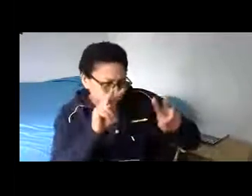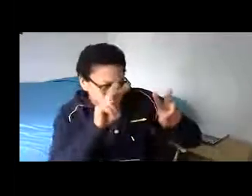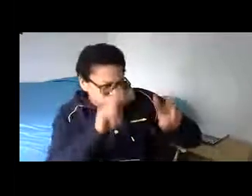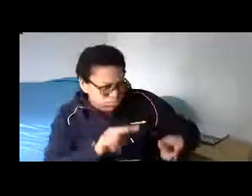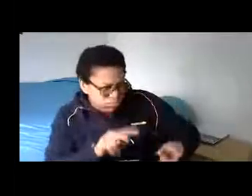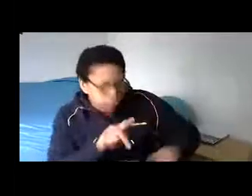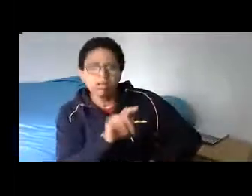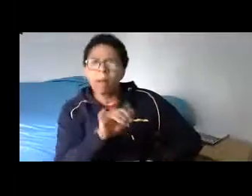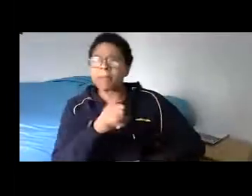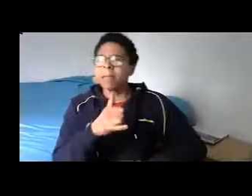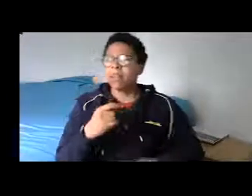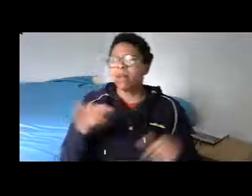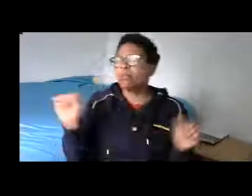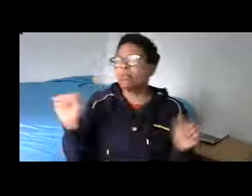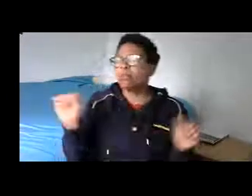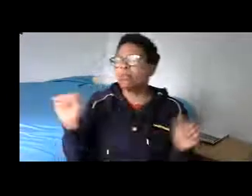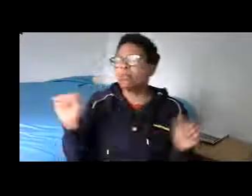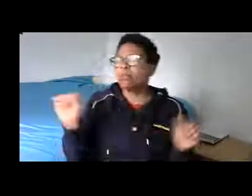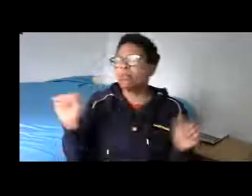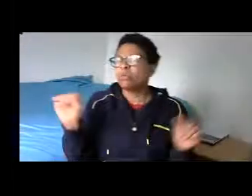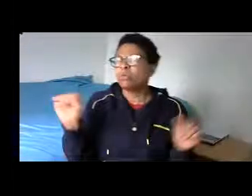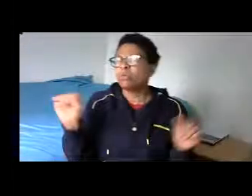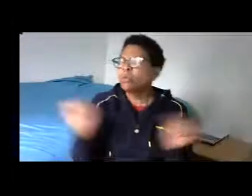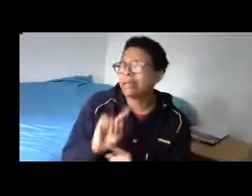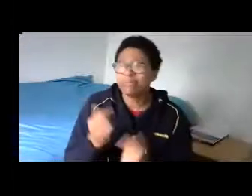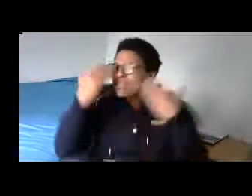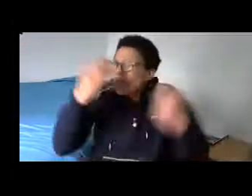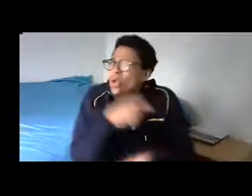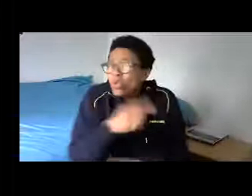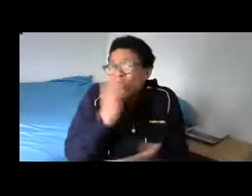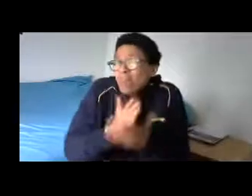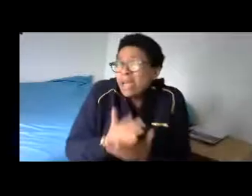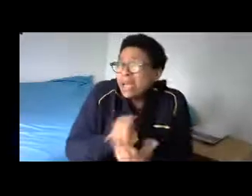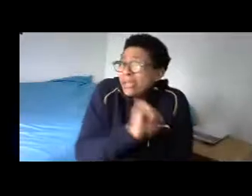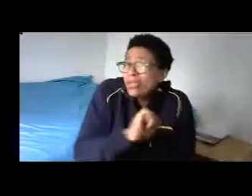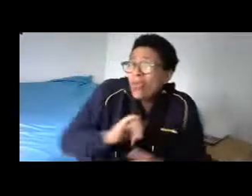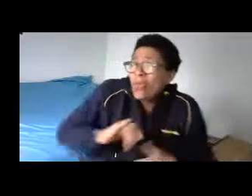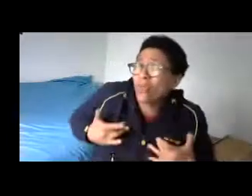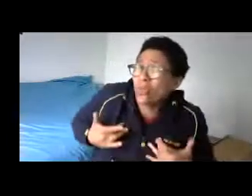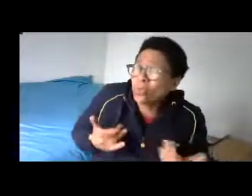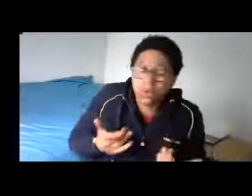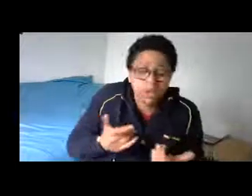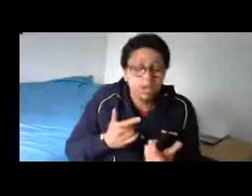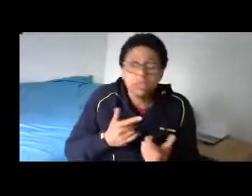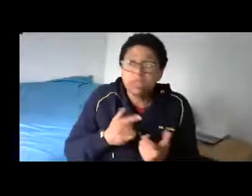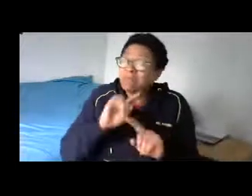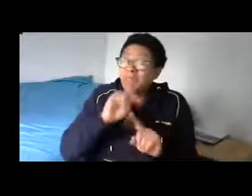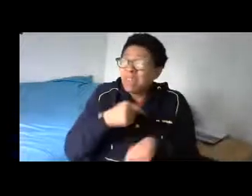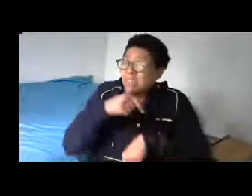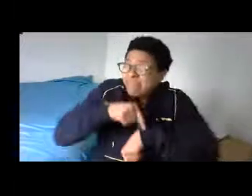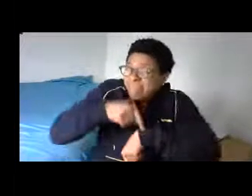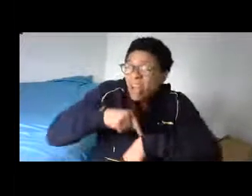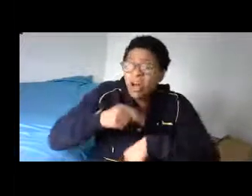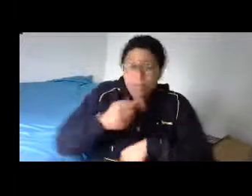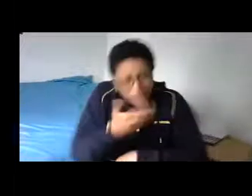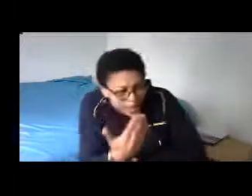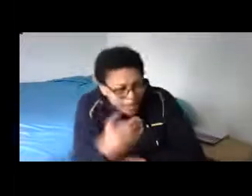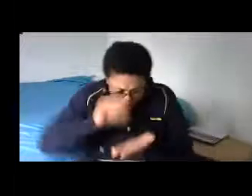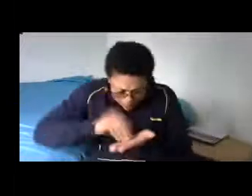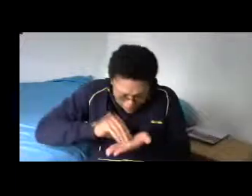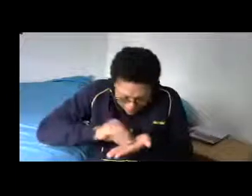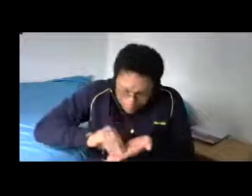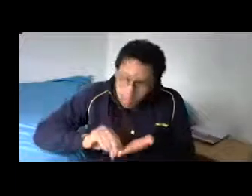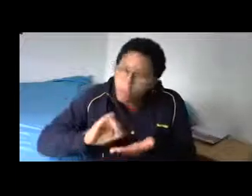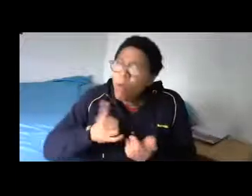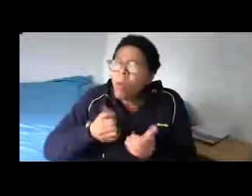done, they have a short meeting with you where you often don't have time to discuss everything, and then they record something,